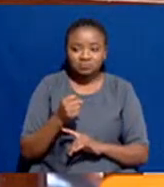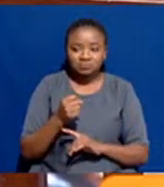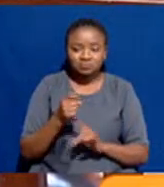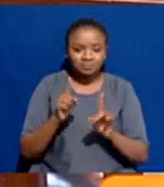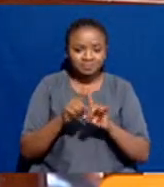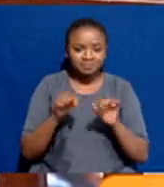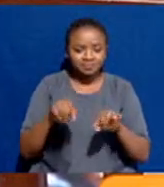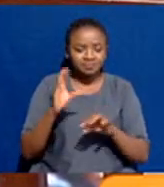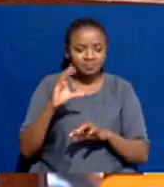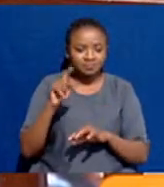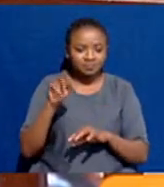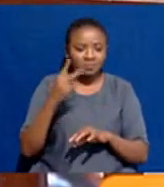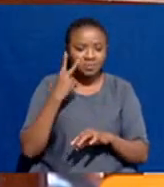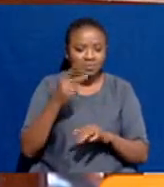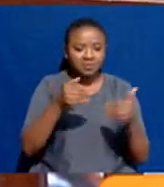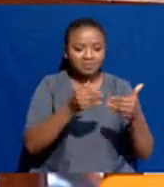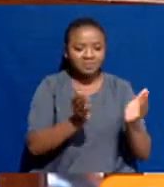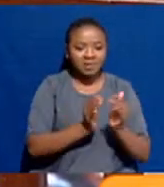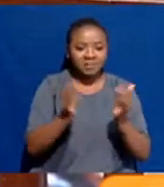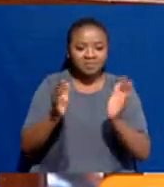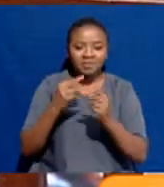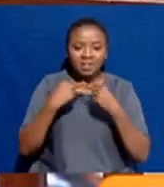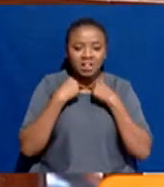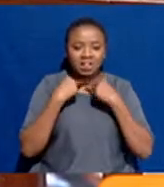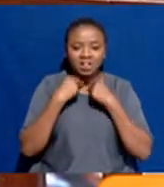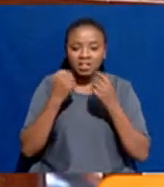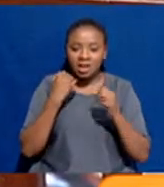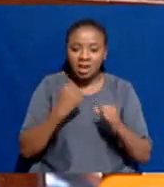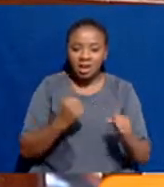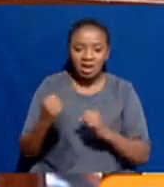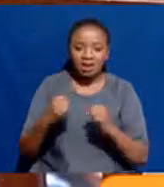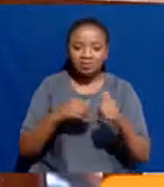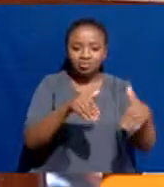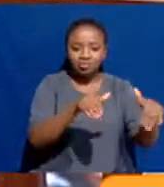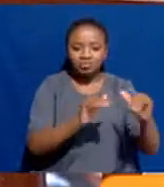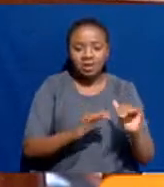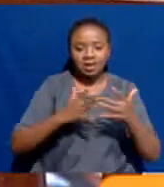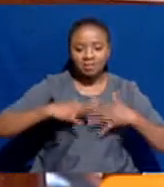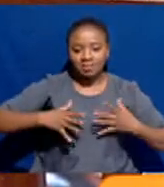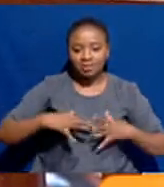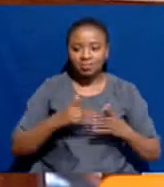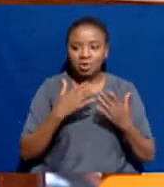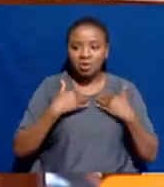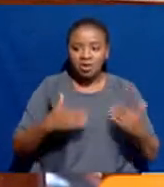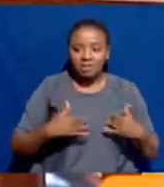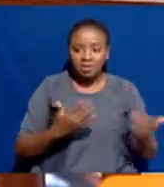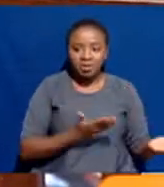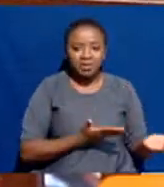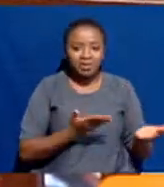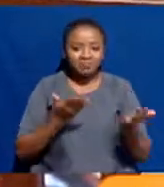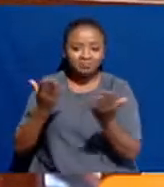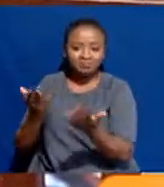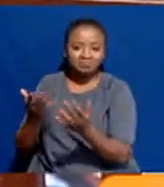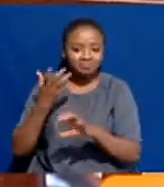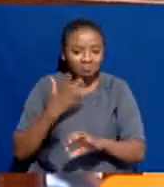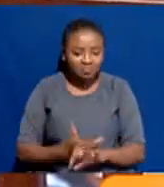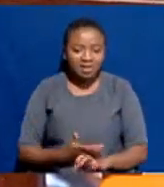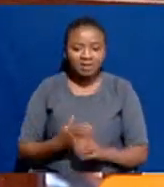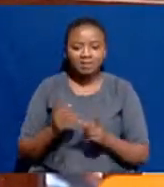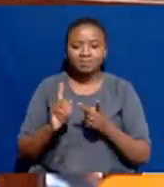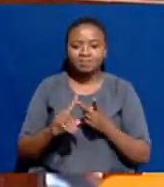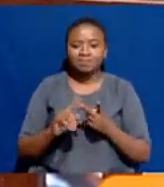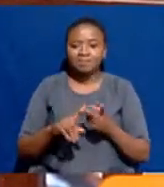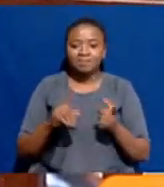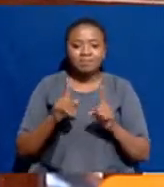News tonight, and families can't bury their dead. Mm. They can't afford to transport the body. Correct. They can't afford the morgue fees.